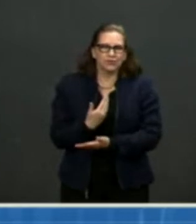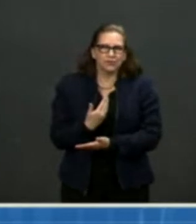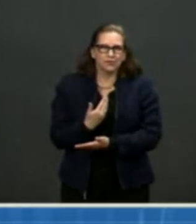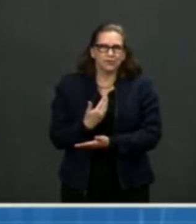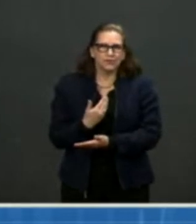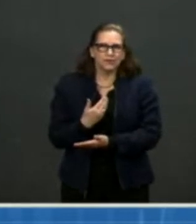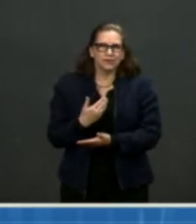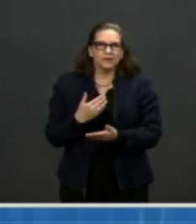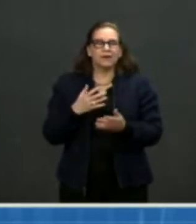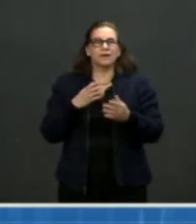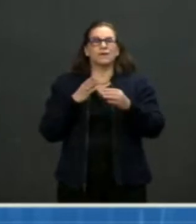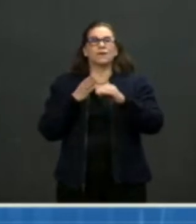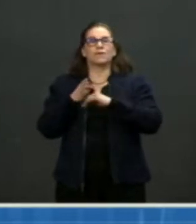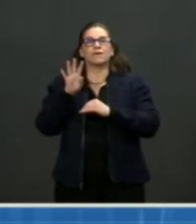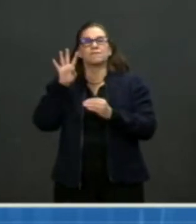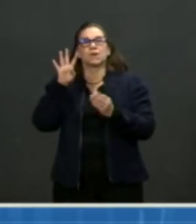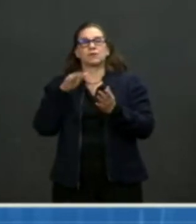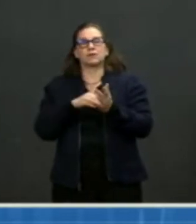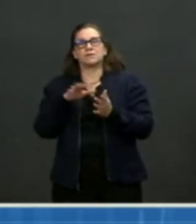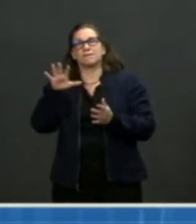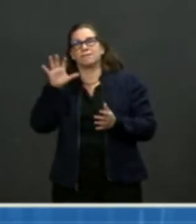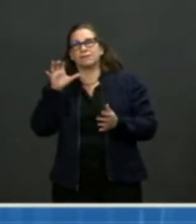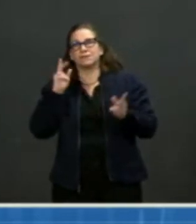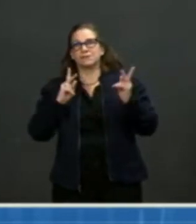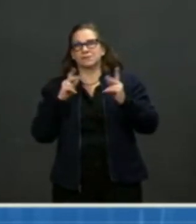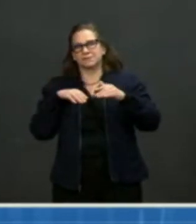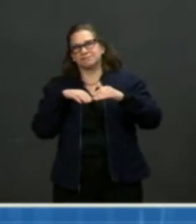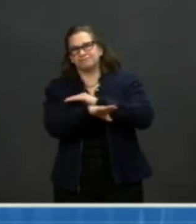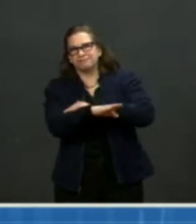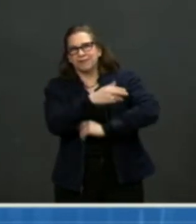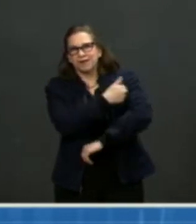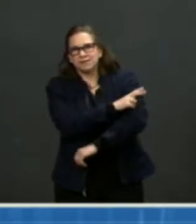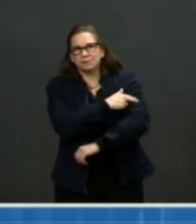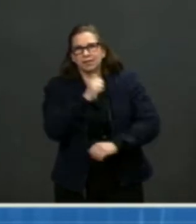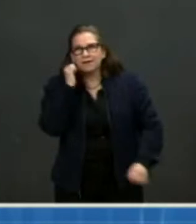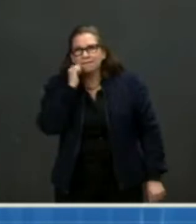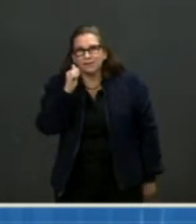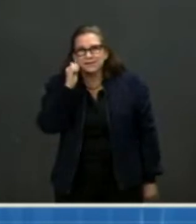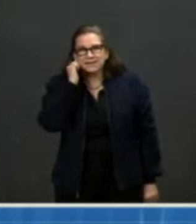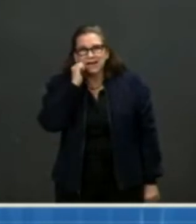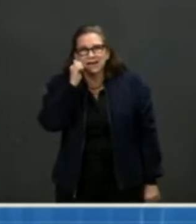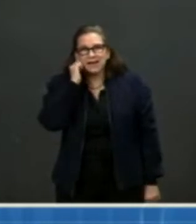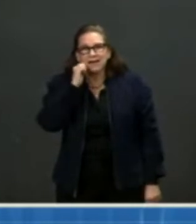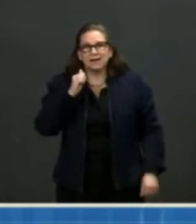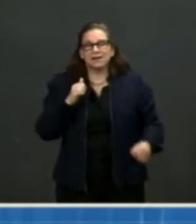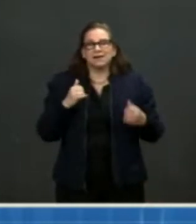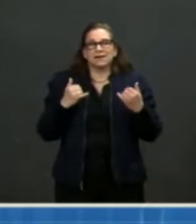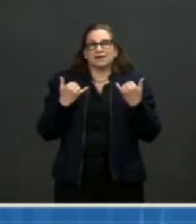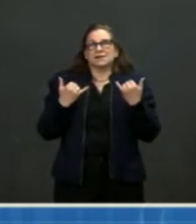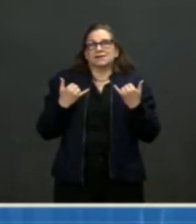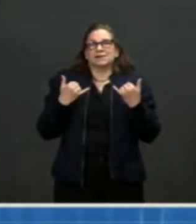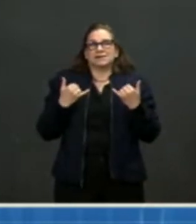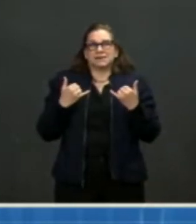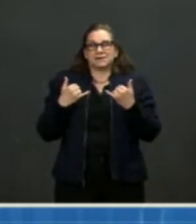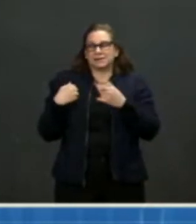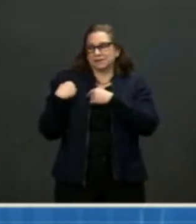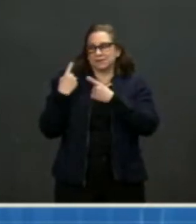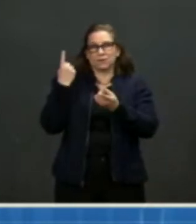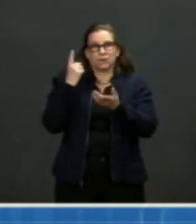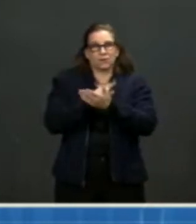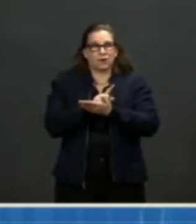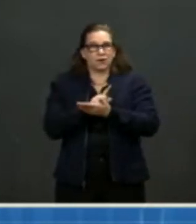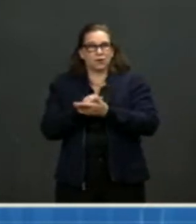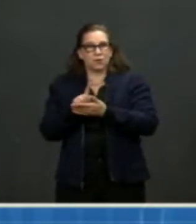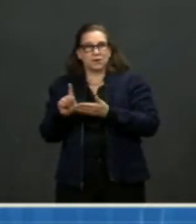Like COVID-19 cases, hospital admissions have been relatively stable over the last 2 weeks, hovering around 4,500